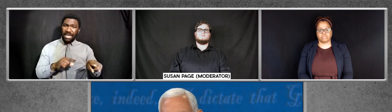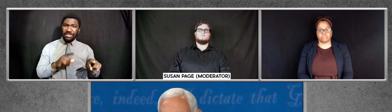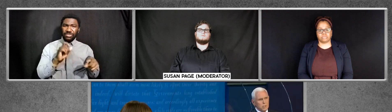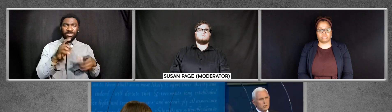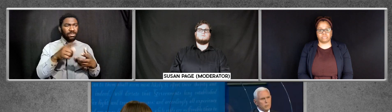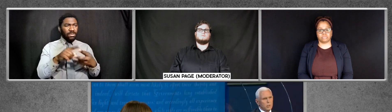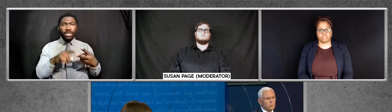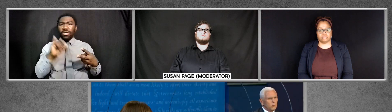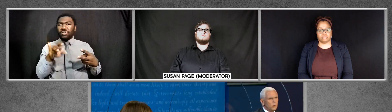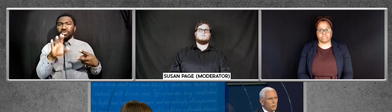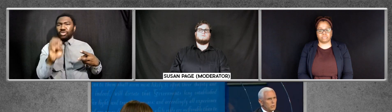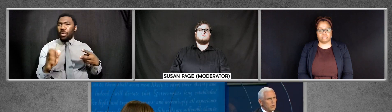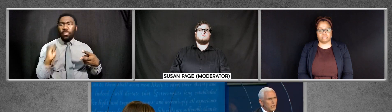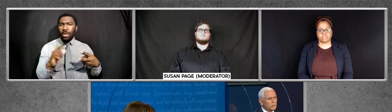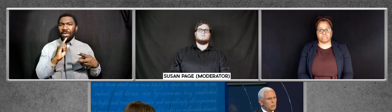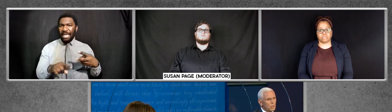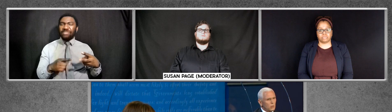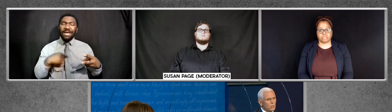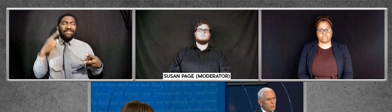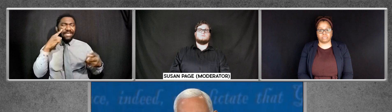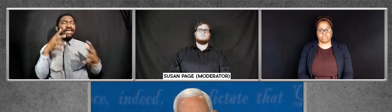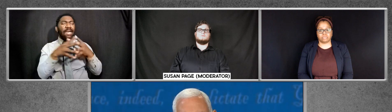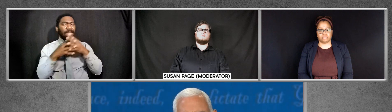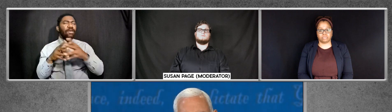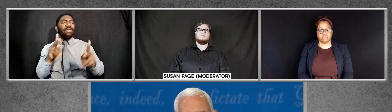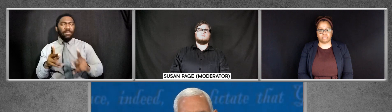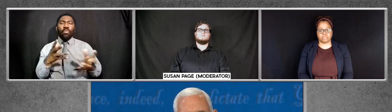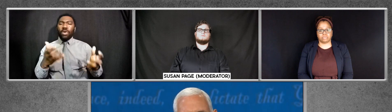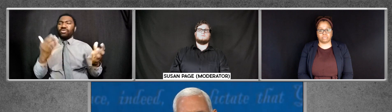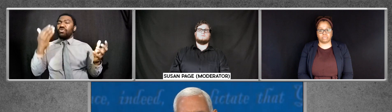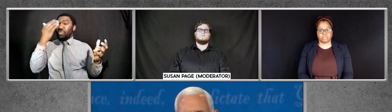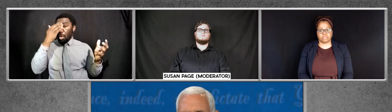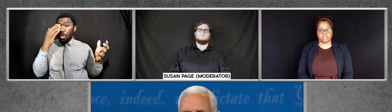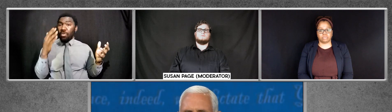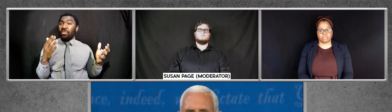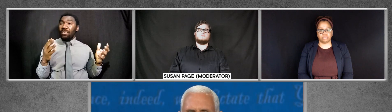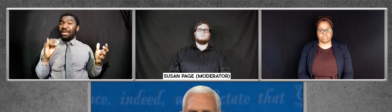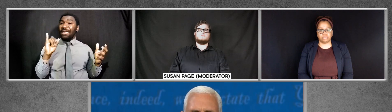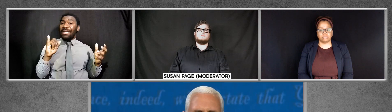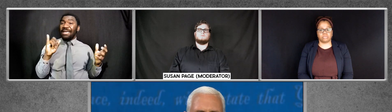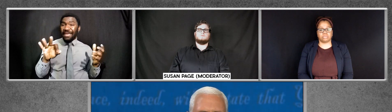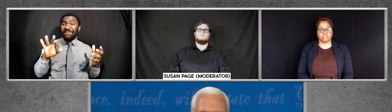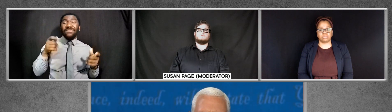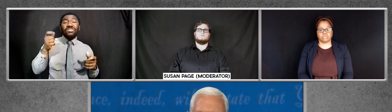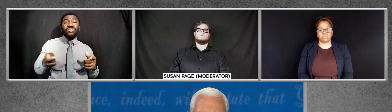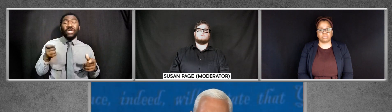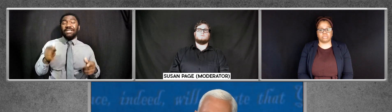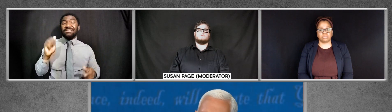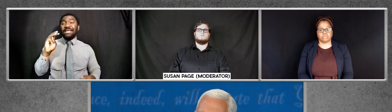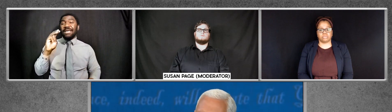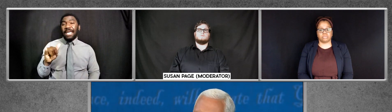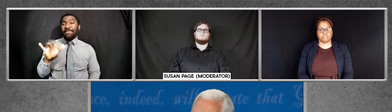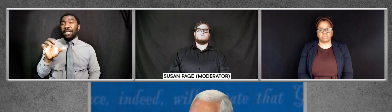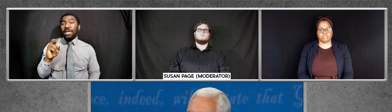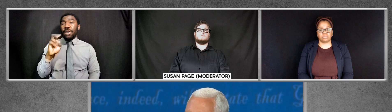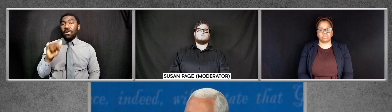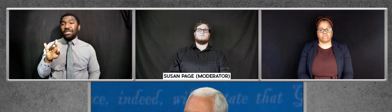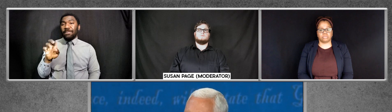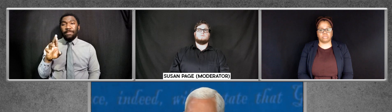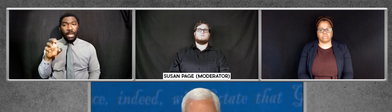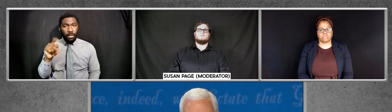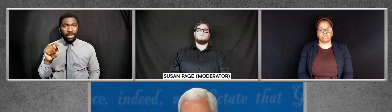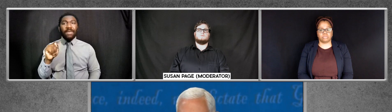question. So I think the American people would really like to know, if Judge Amy Coney Barrett is confirmed to the Supreme Court of the United States, are you